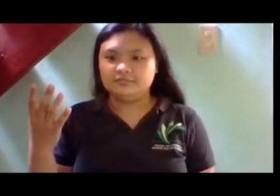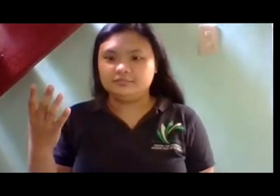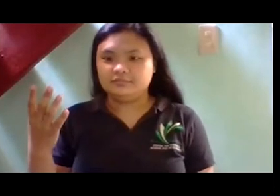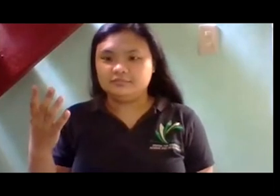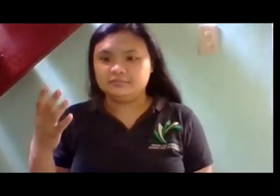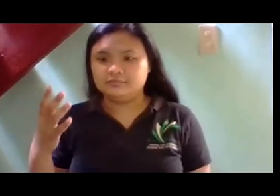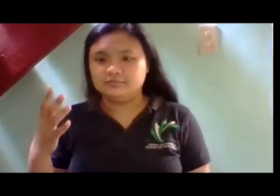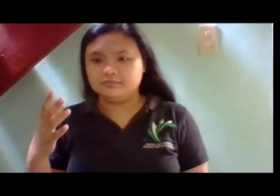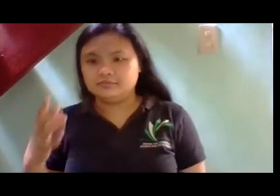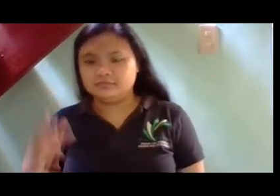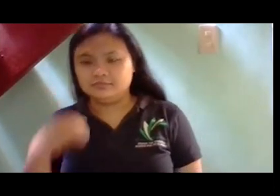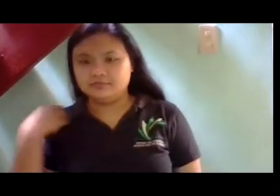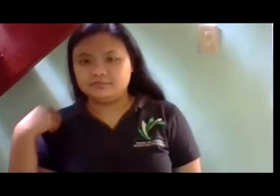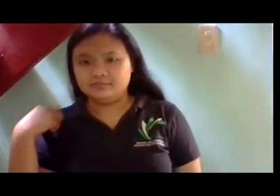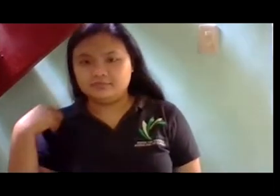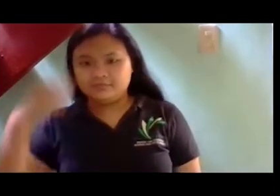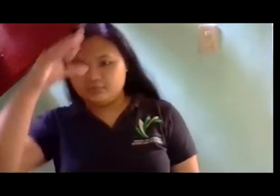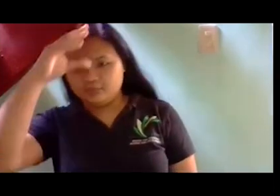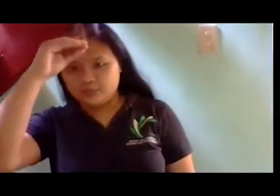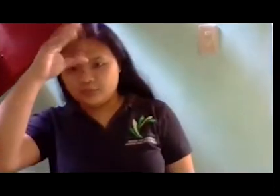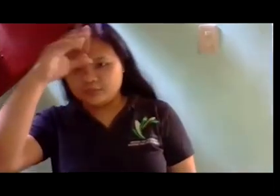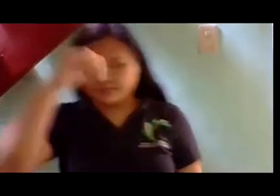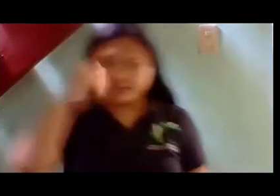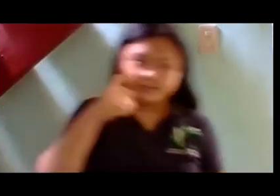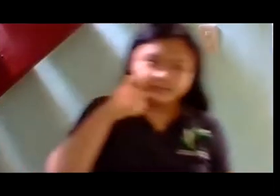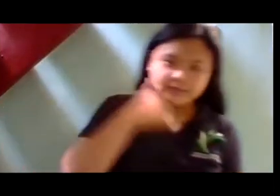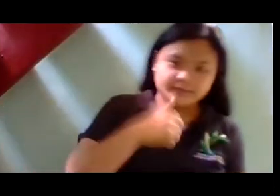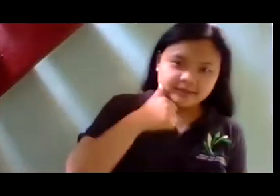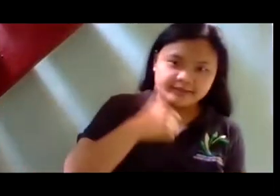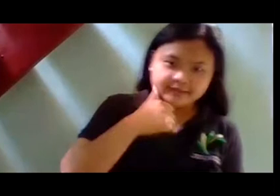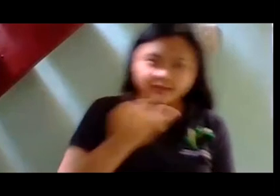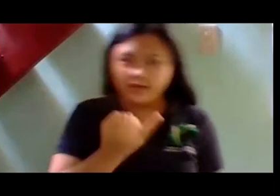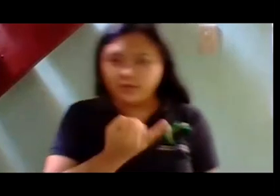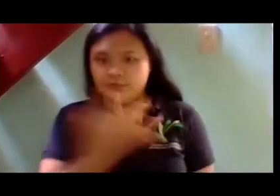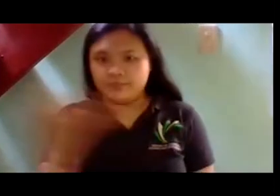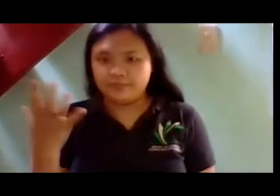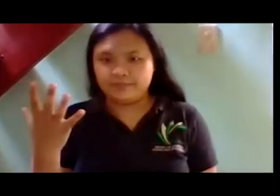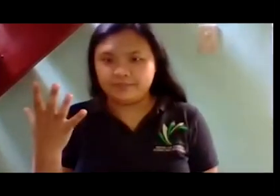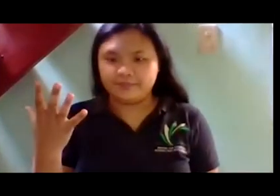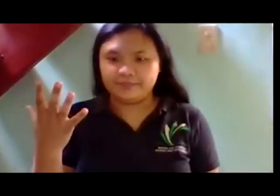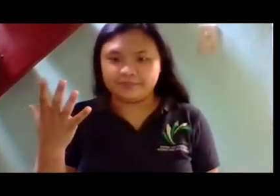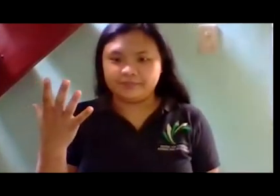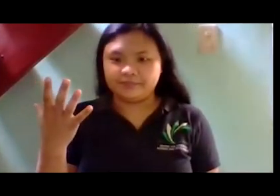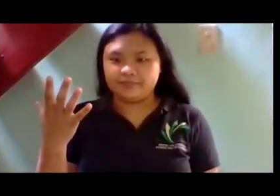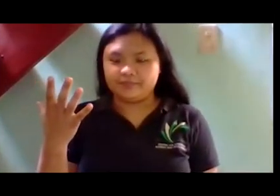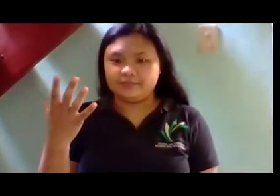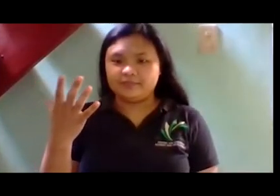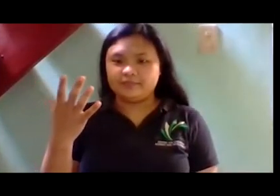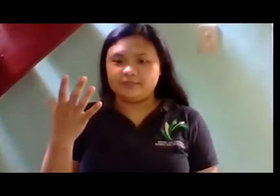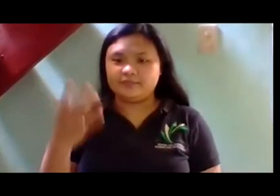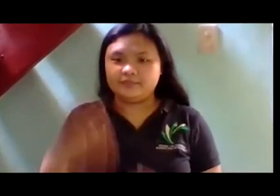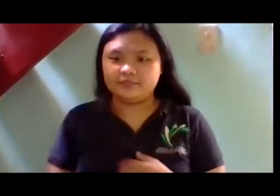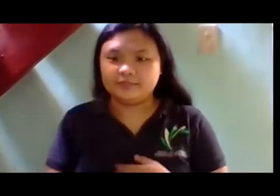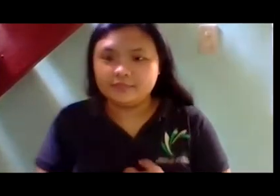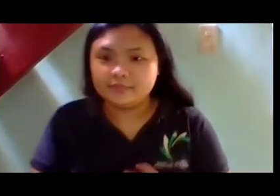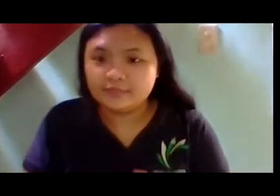Boy, girl, how many? So, how many boys and how many girls? Okay. Could I go back up